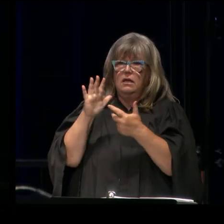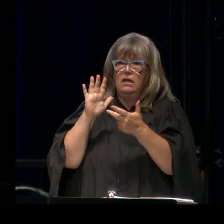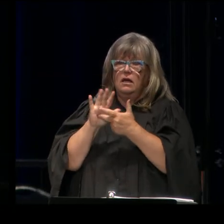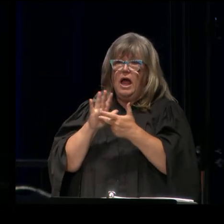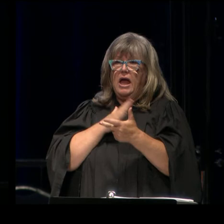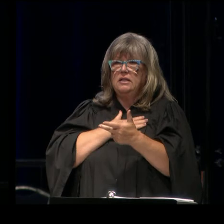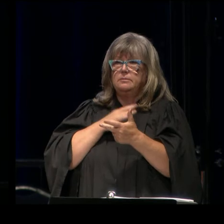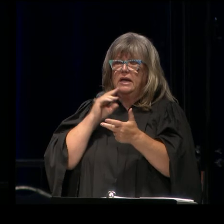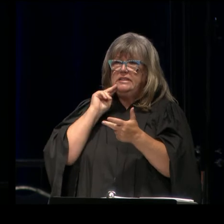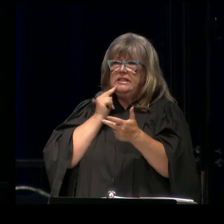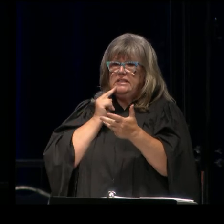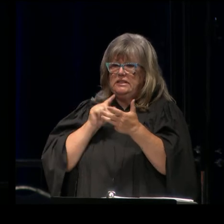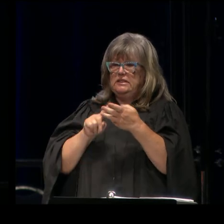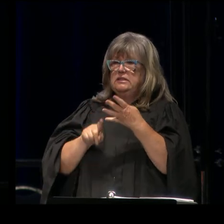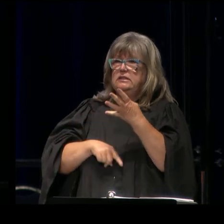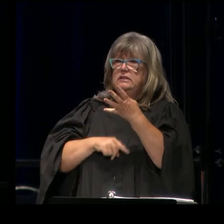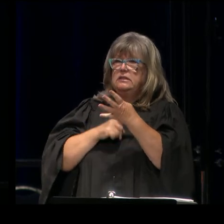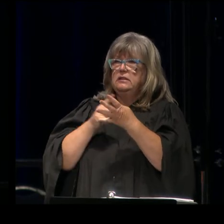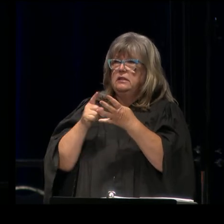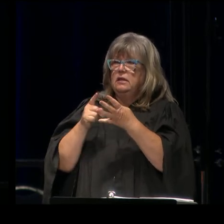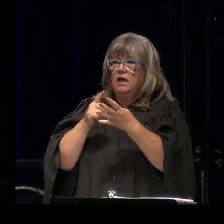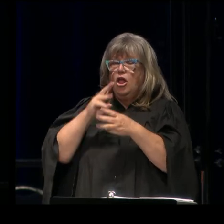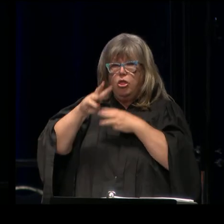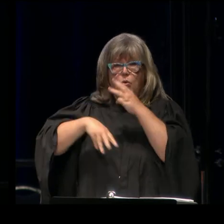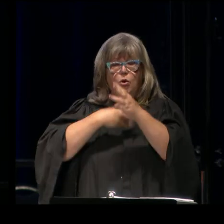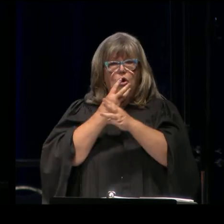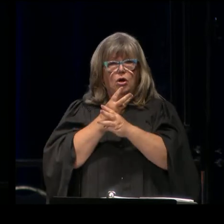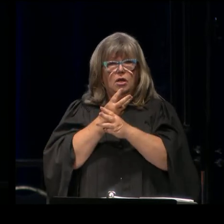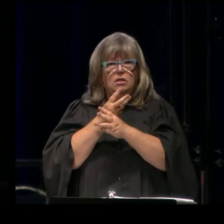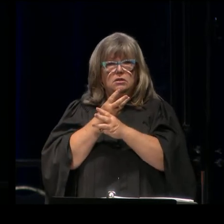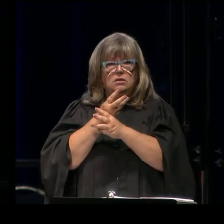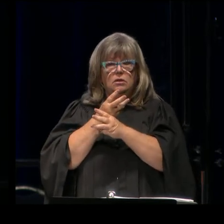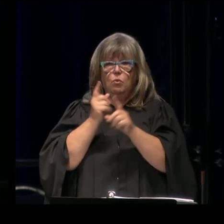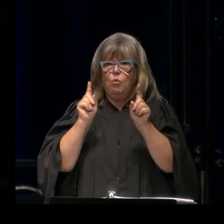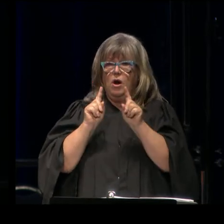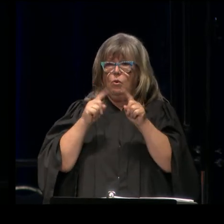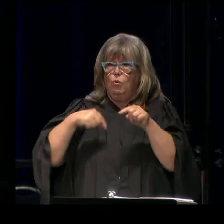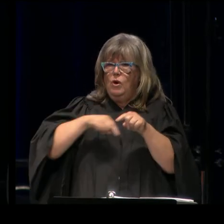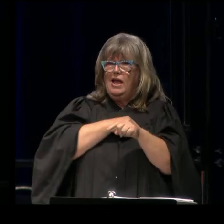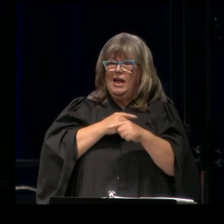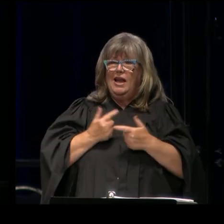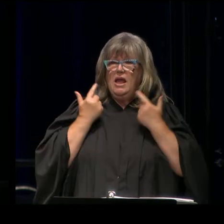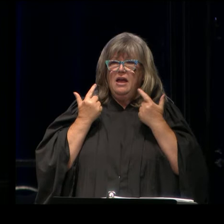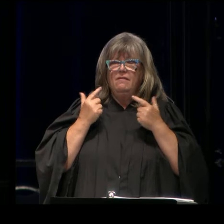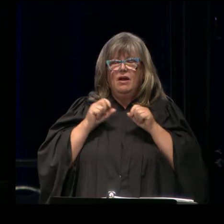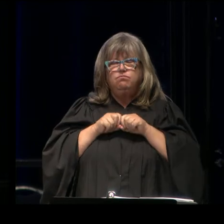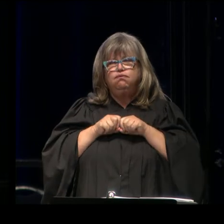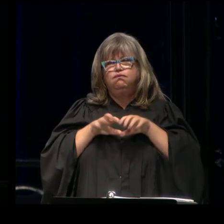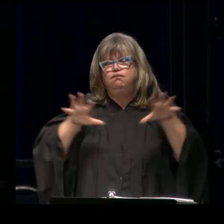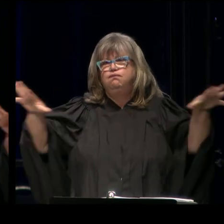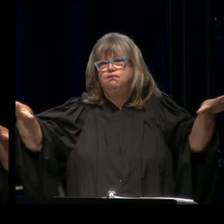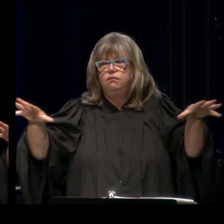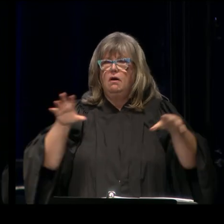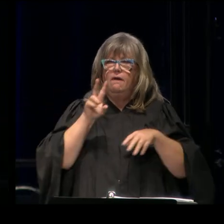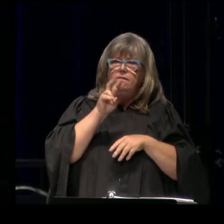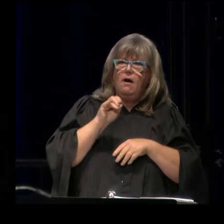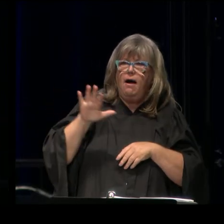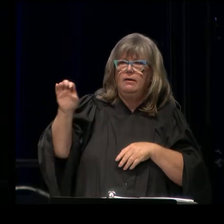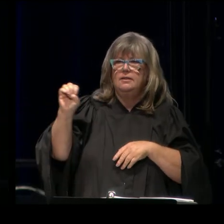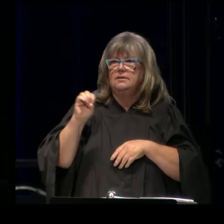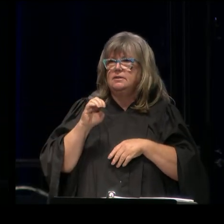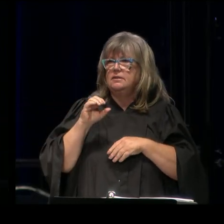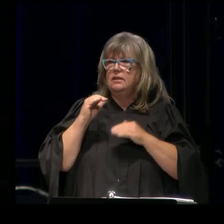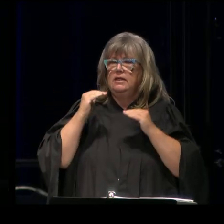Noor. The world in which we live is endemic with violence, with injustice,